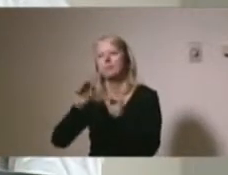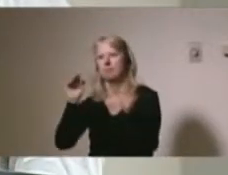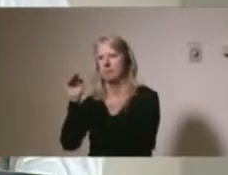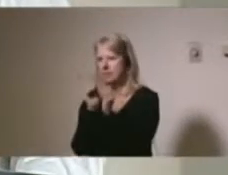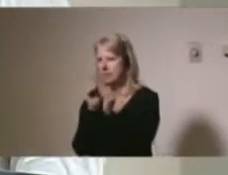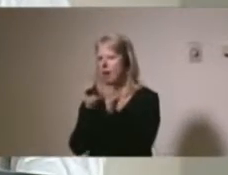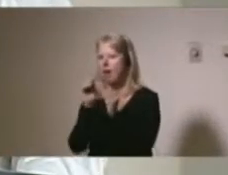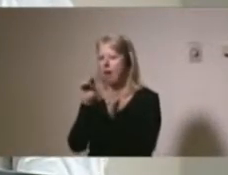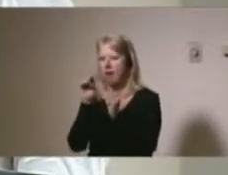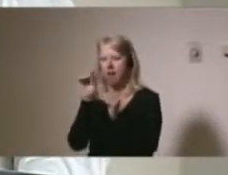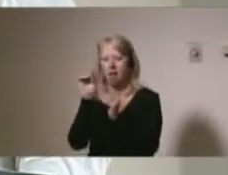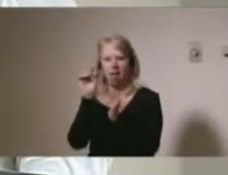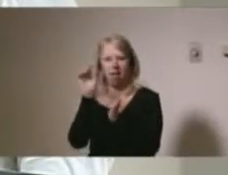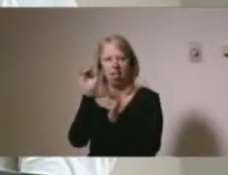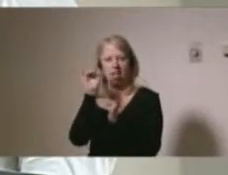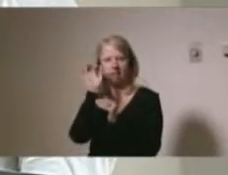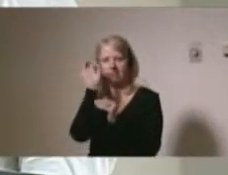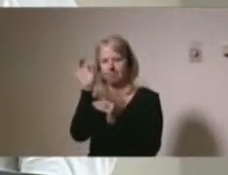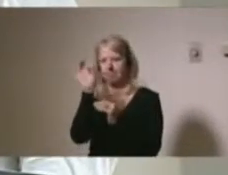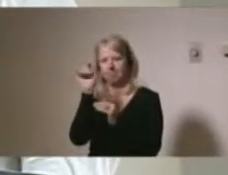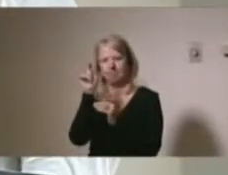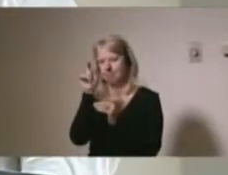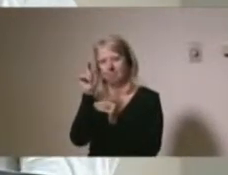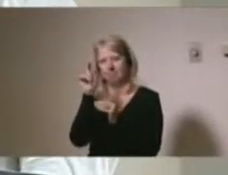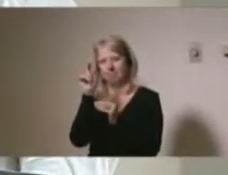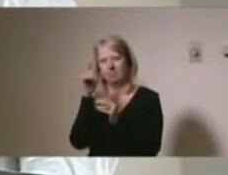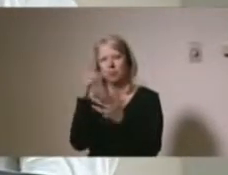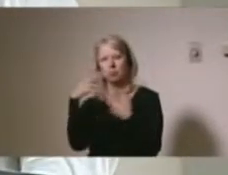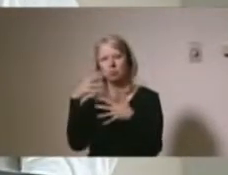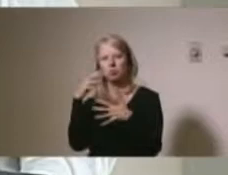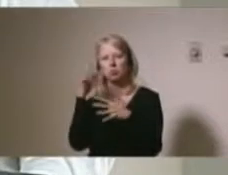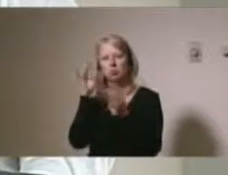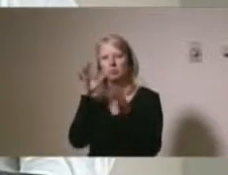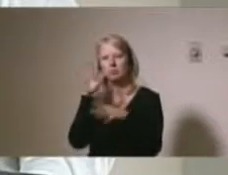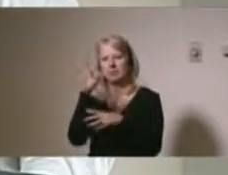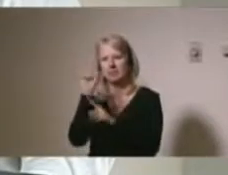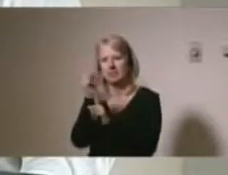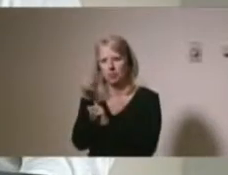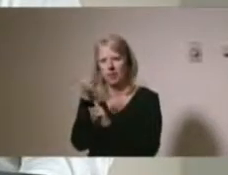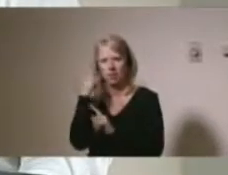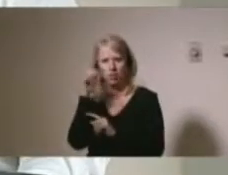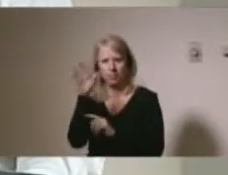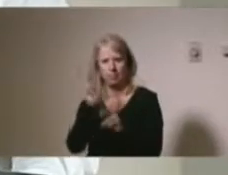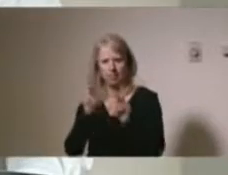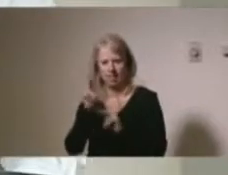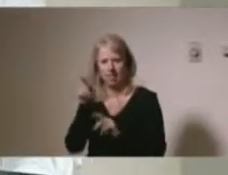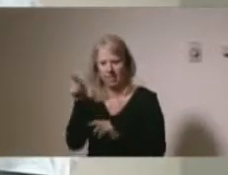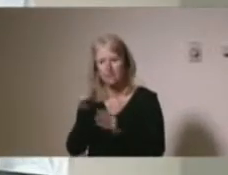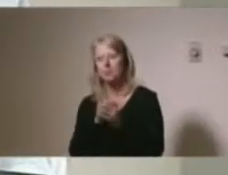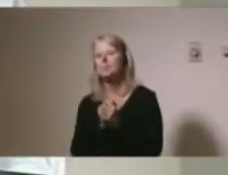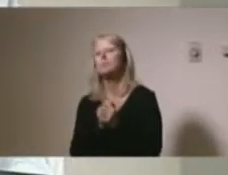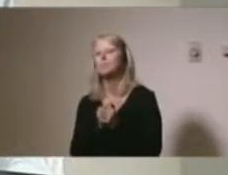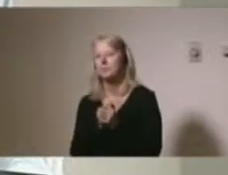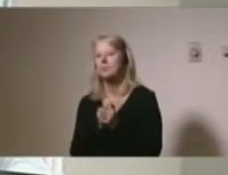and has some really desperate situations for the people. So I asked the postmaster. I said,